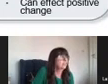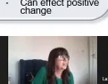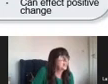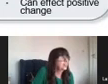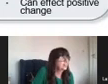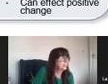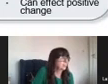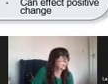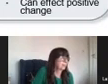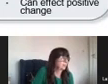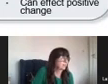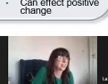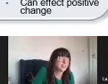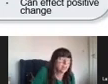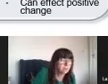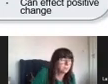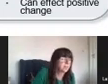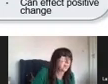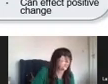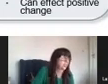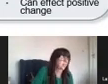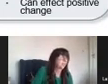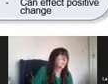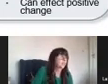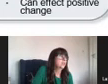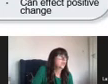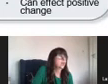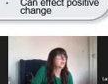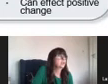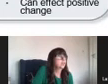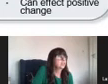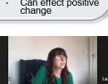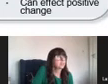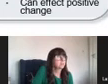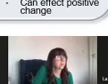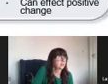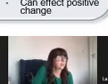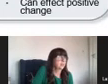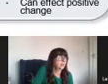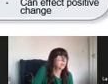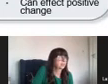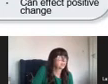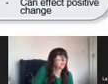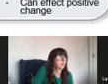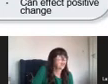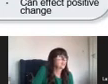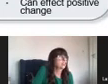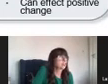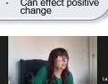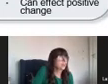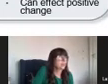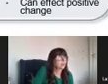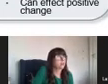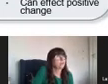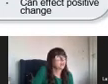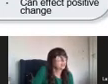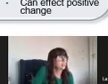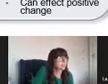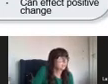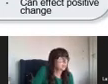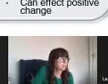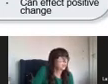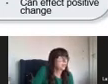that. There have been 19 complaints at the time of my PhD, and there were 19 complaints to date, and 3